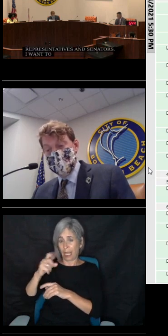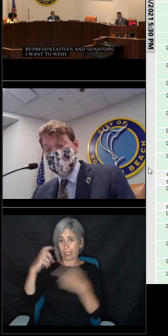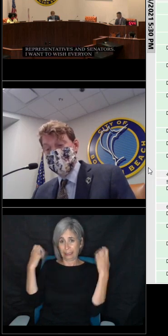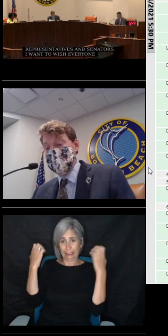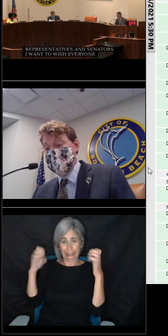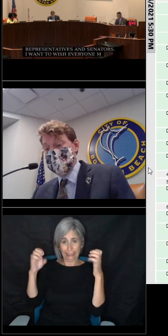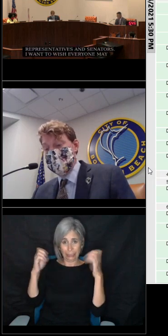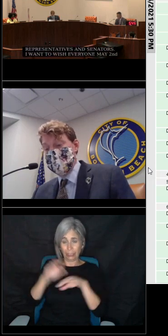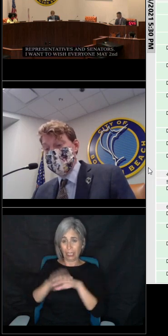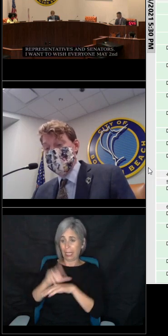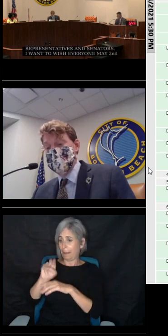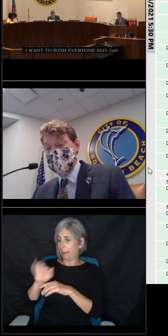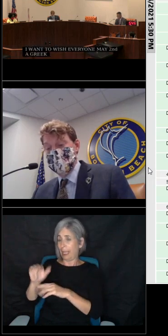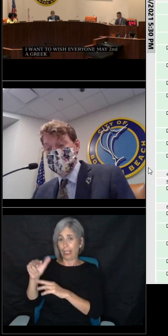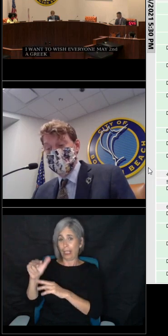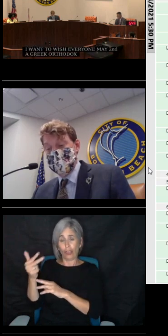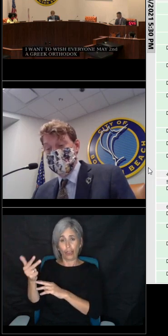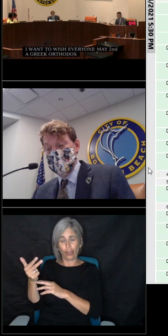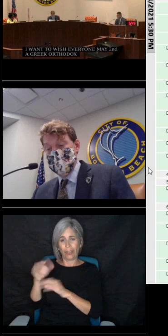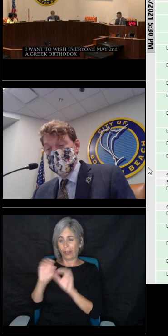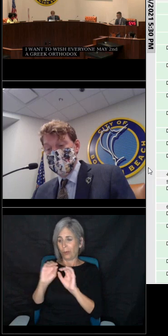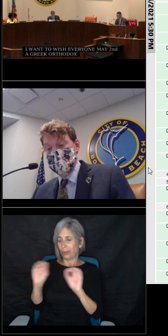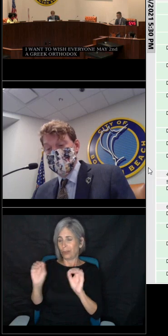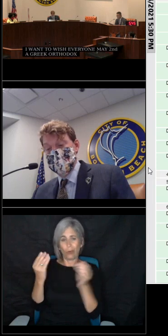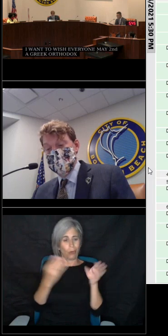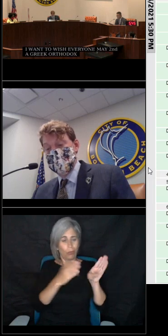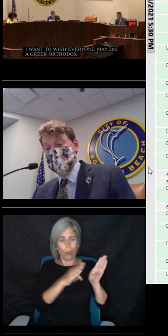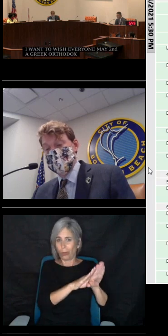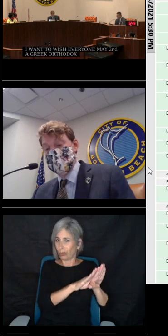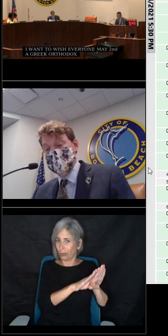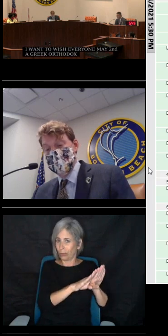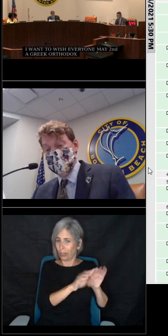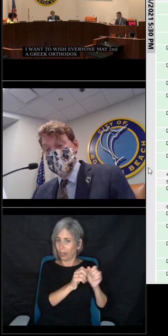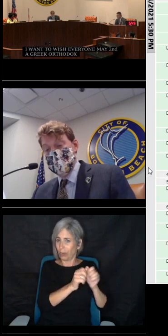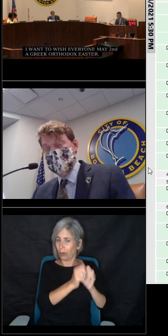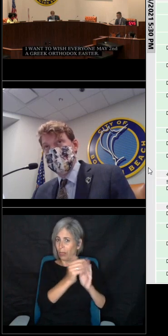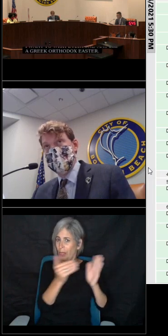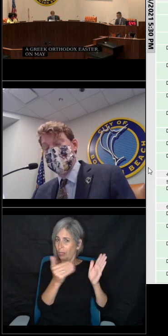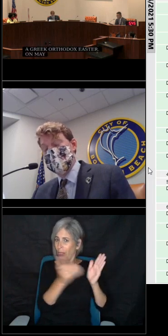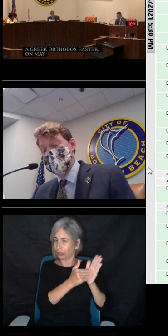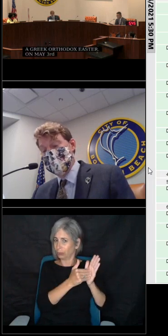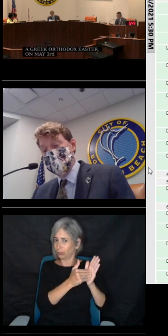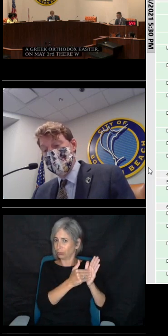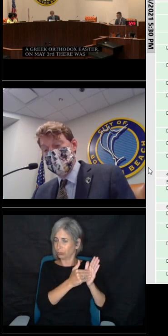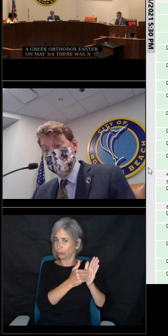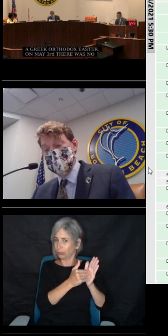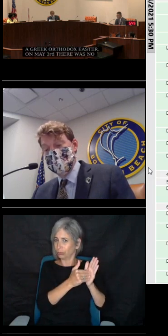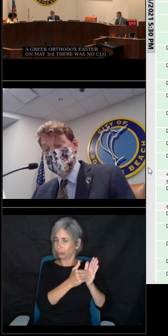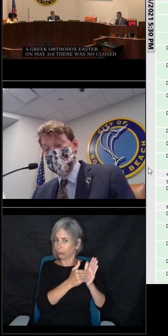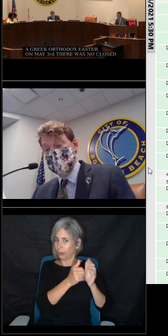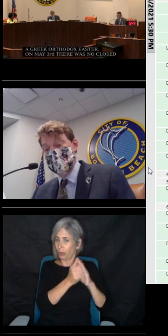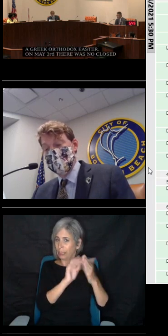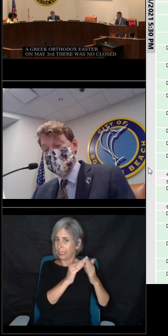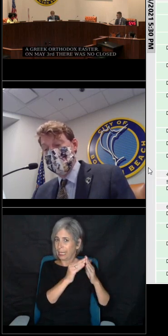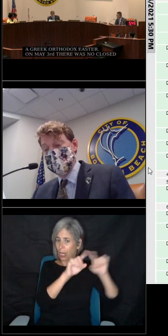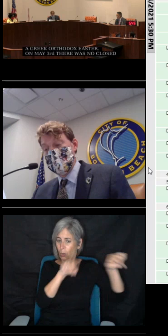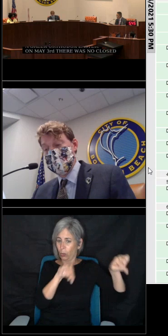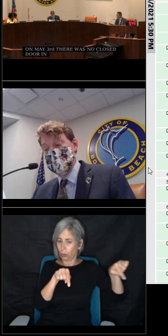May 3rd, there was no closed door in regards to the lawsuit for our town square. And I just